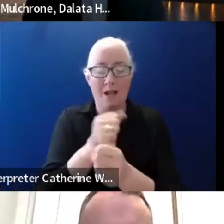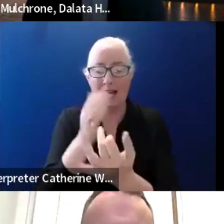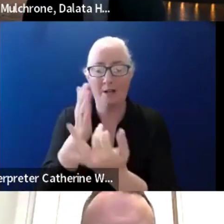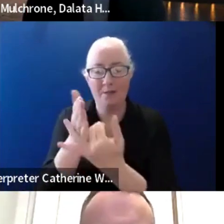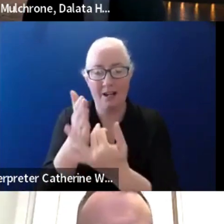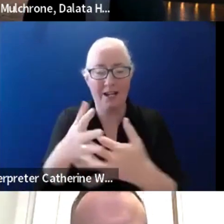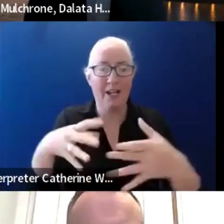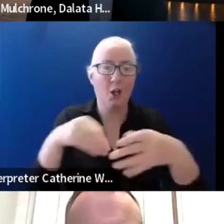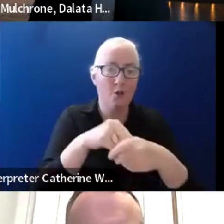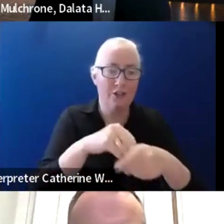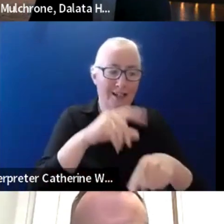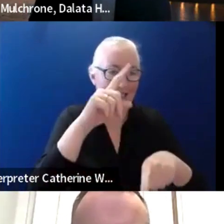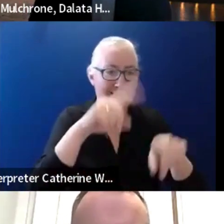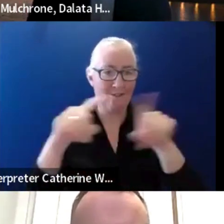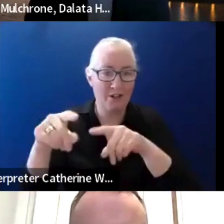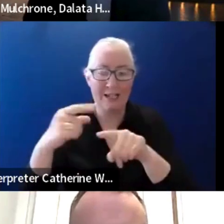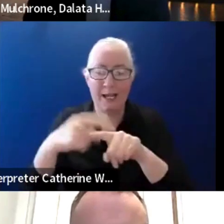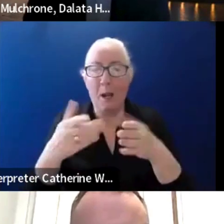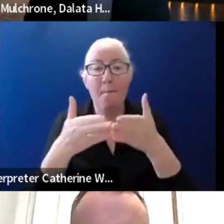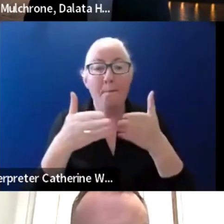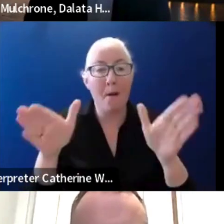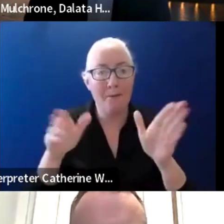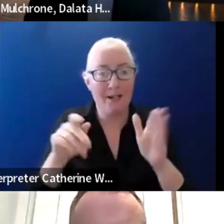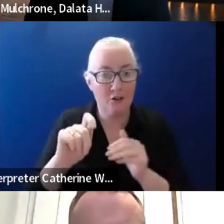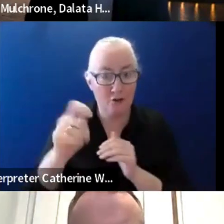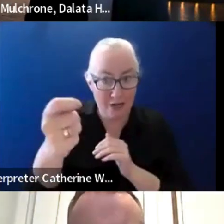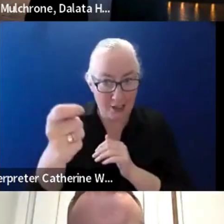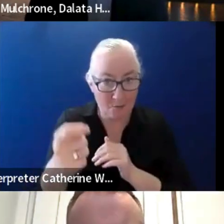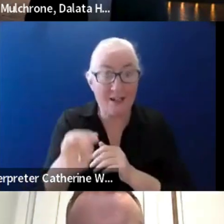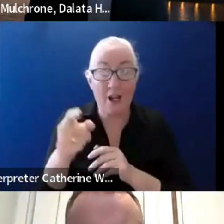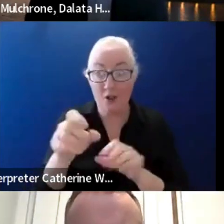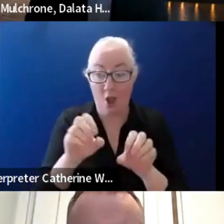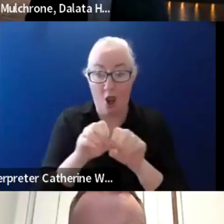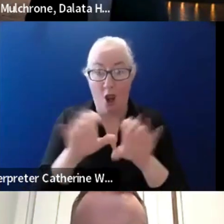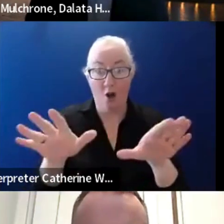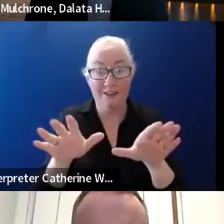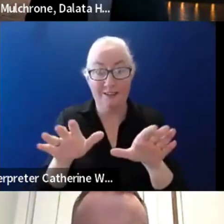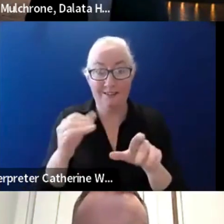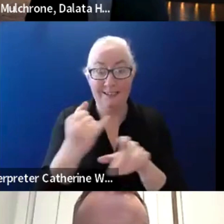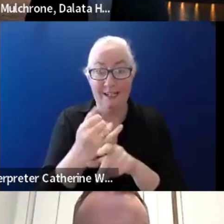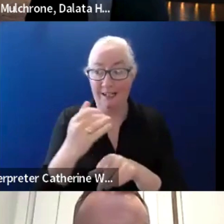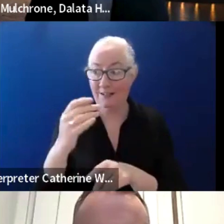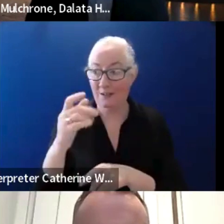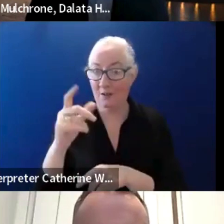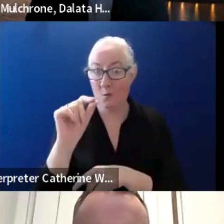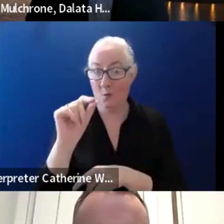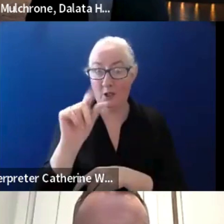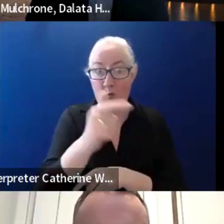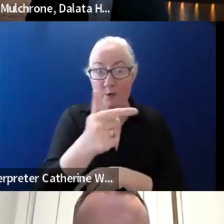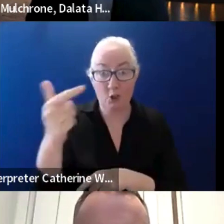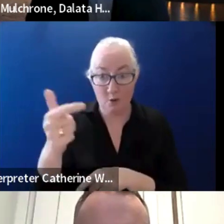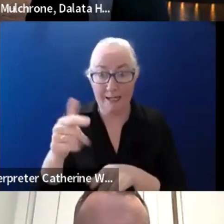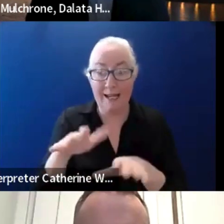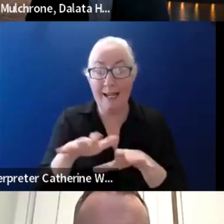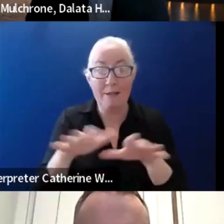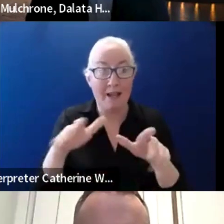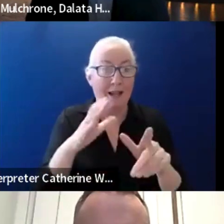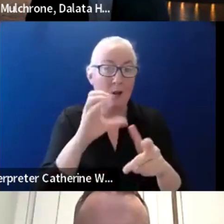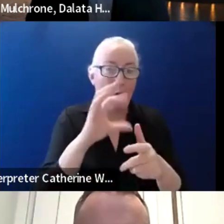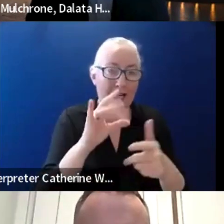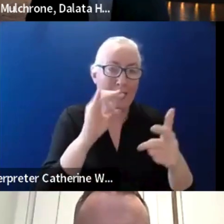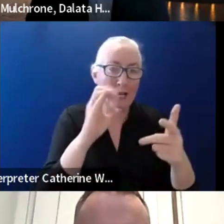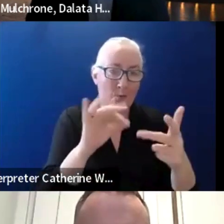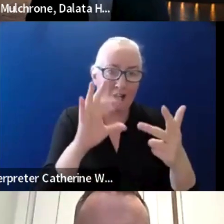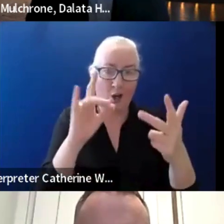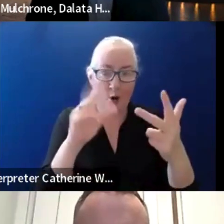inclusion, and diversity in public transport. And since its launch in Cork in 2022, it has been expanded to Limerick, Waterford, and